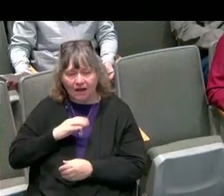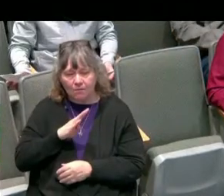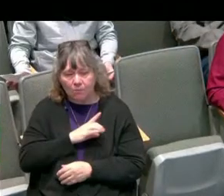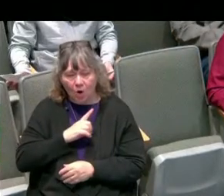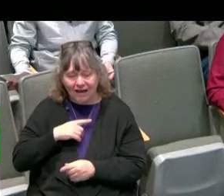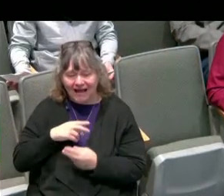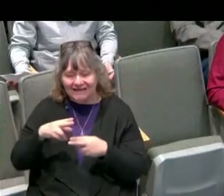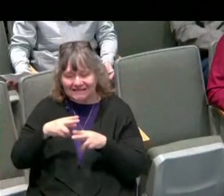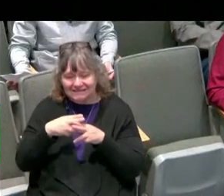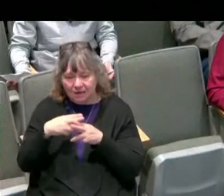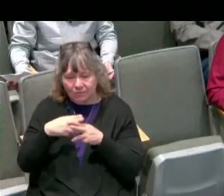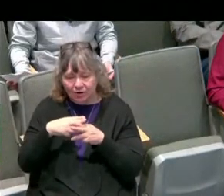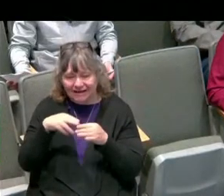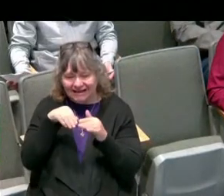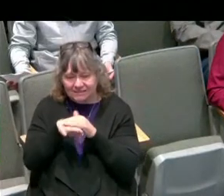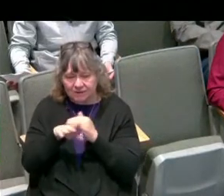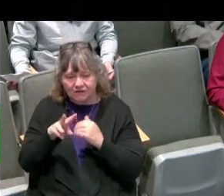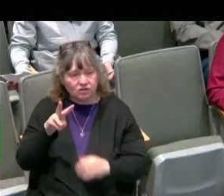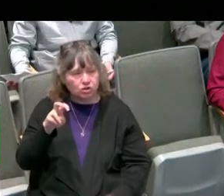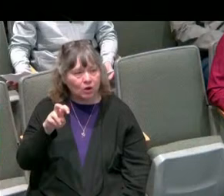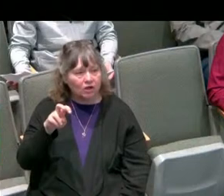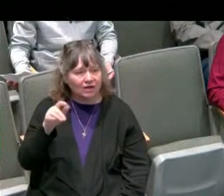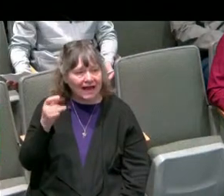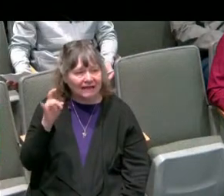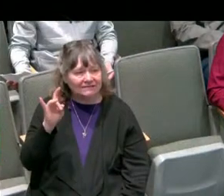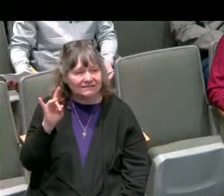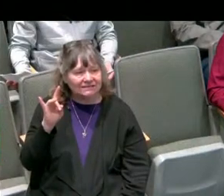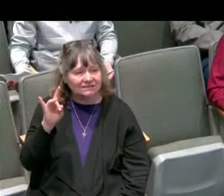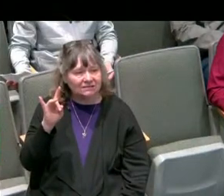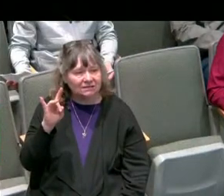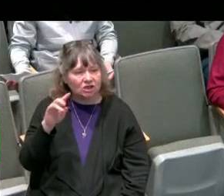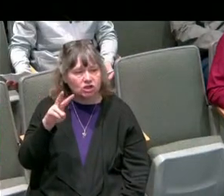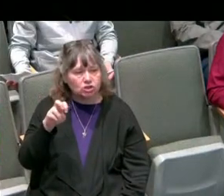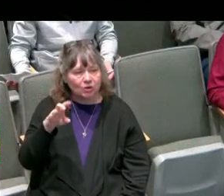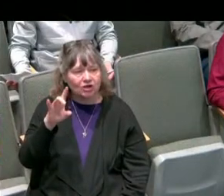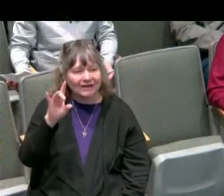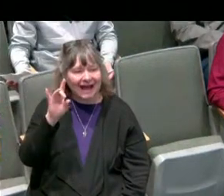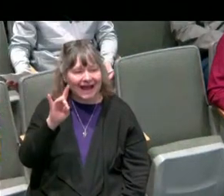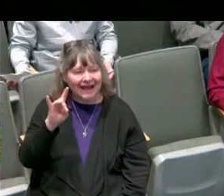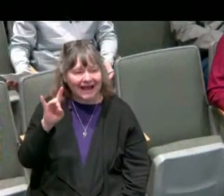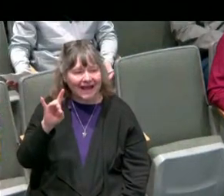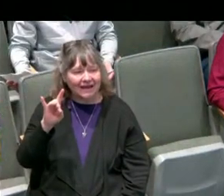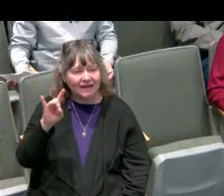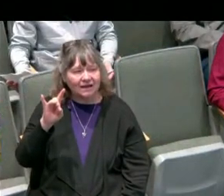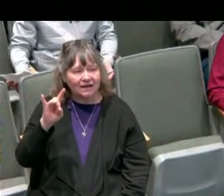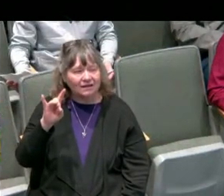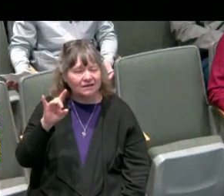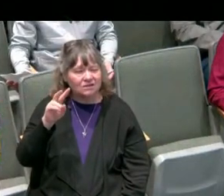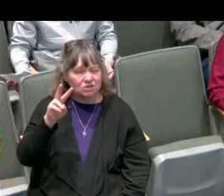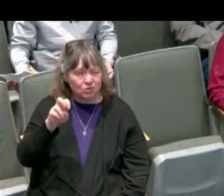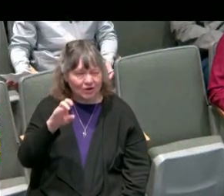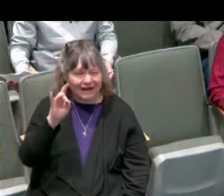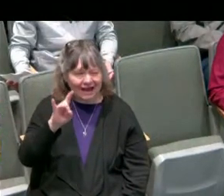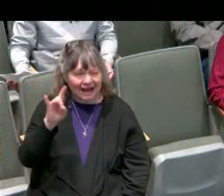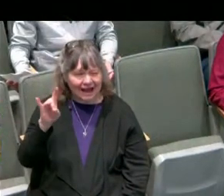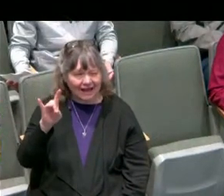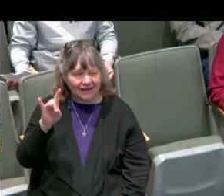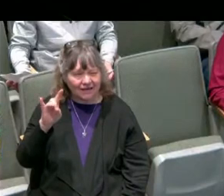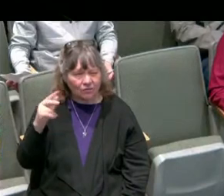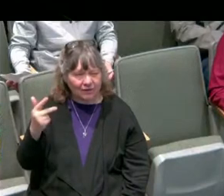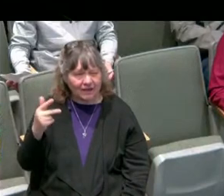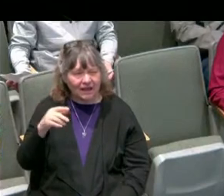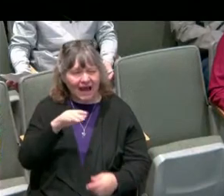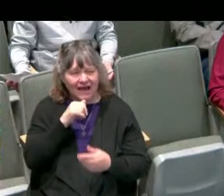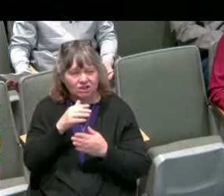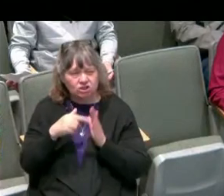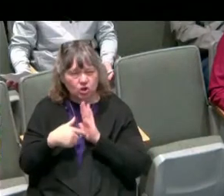of 2800 and oh my gosh 83 square feet on a piece of land by eminent domain as shown